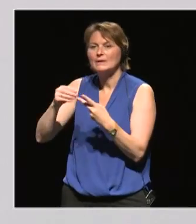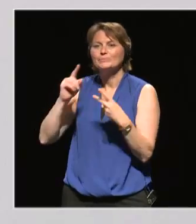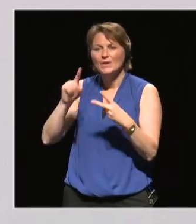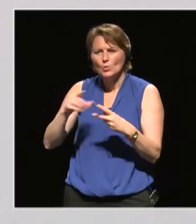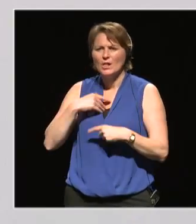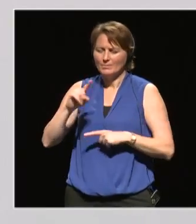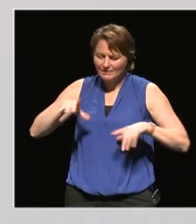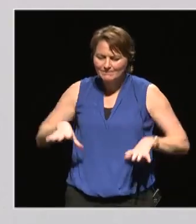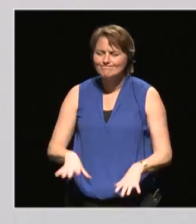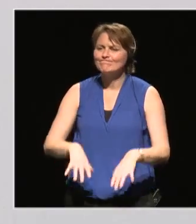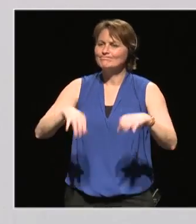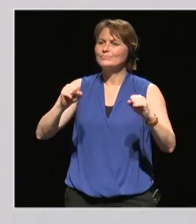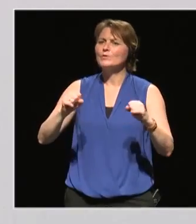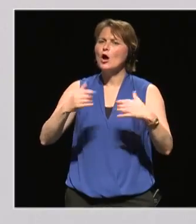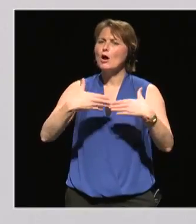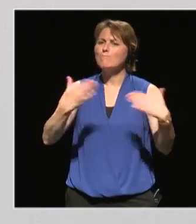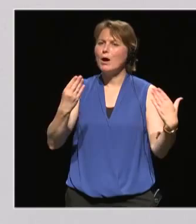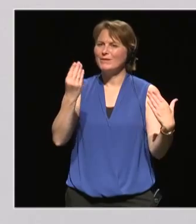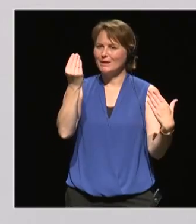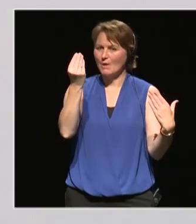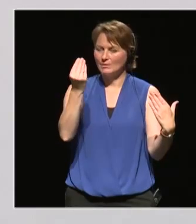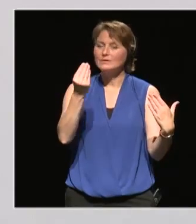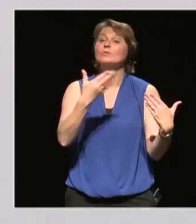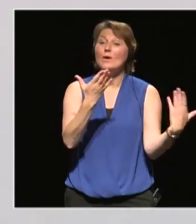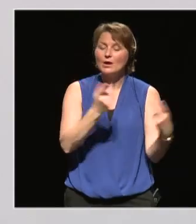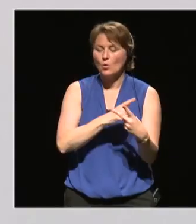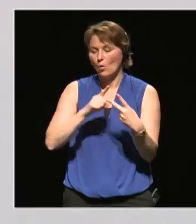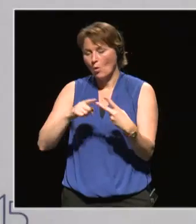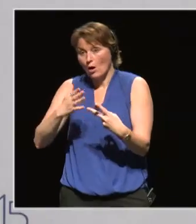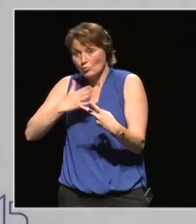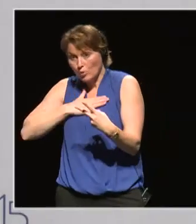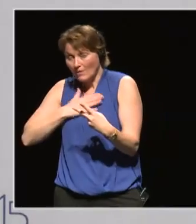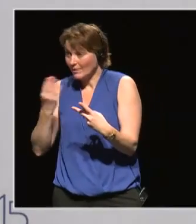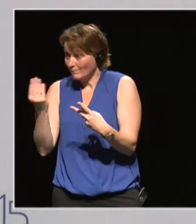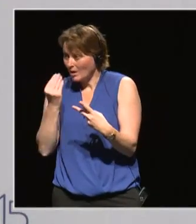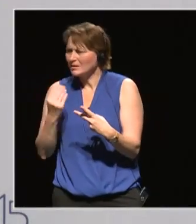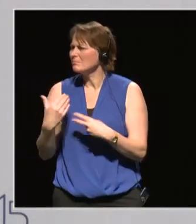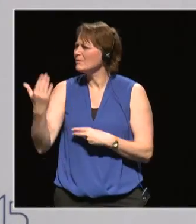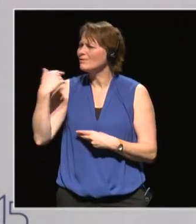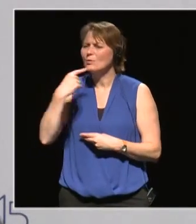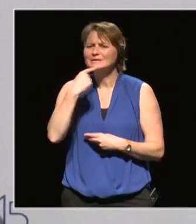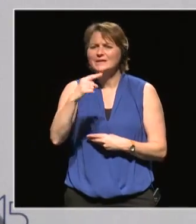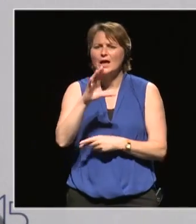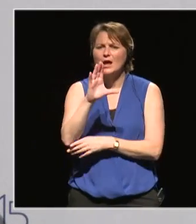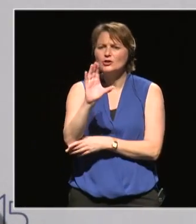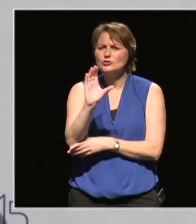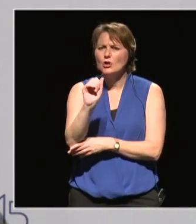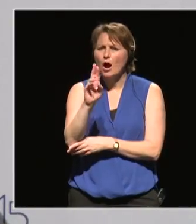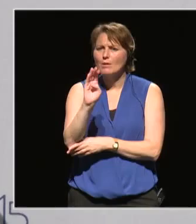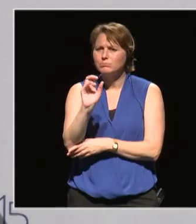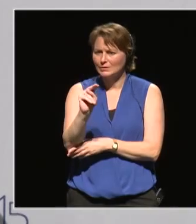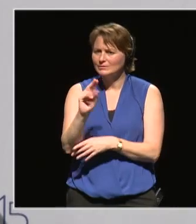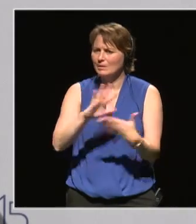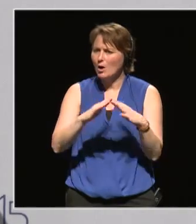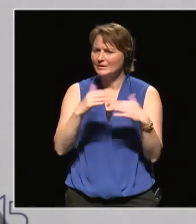public sources of finance, but also private sources of finance. The carbon market was mentioned. There are also a lot of